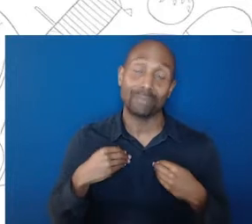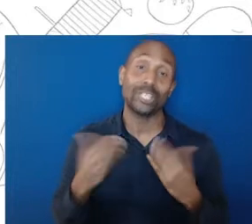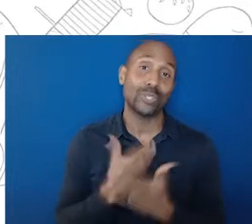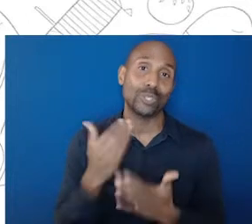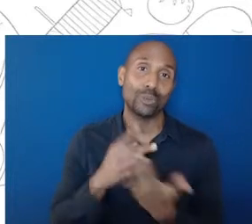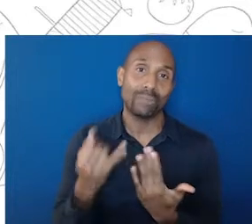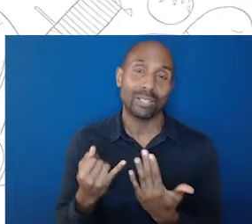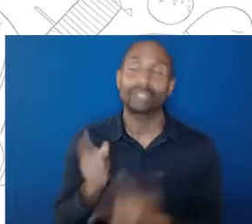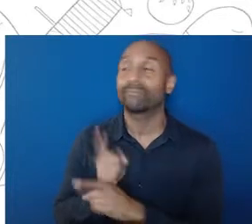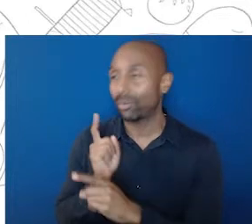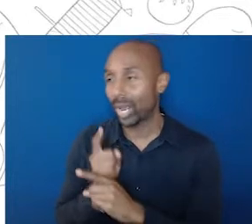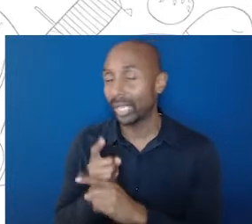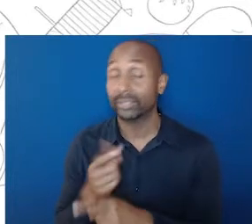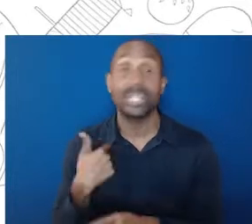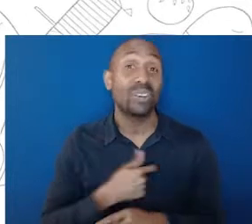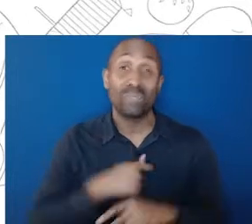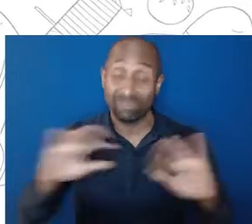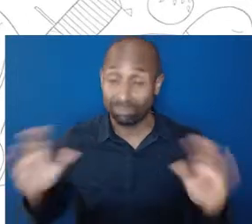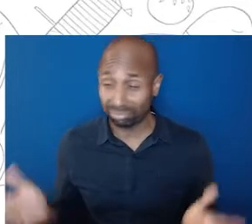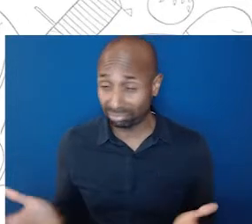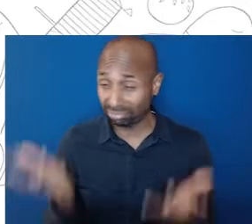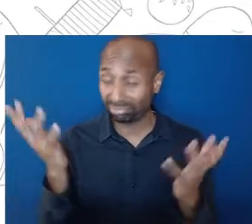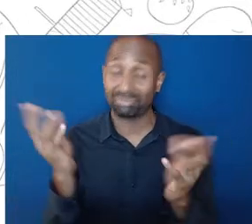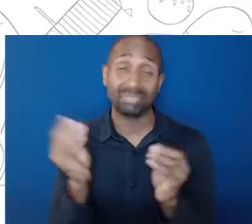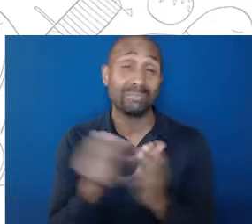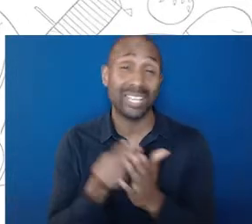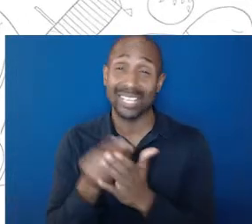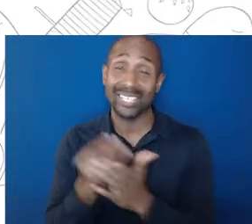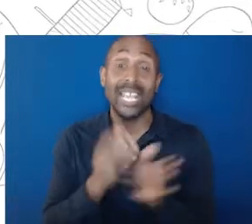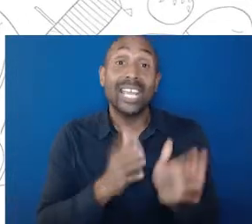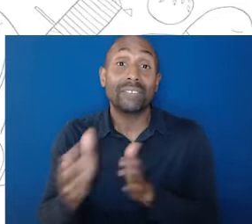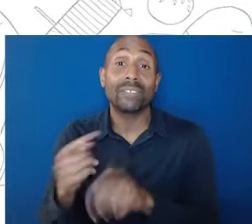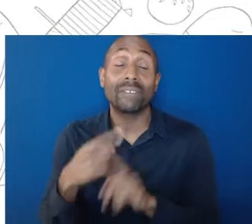new projects. Right. And so we have raised so much money individually from